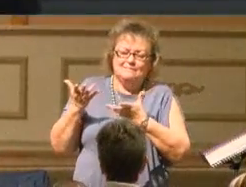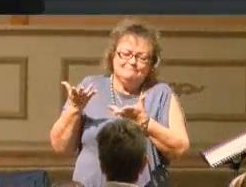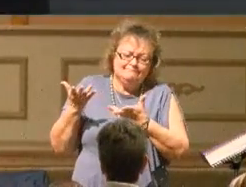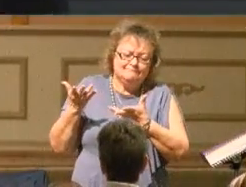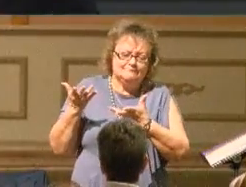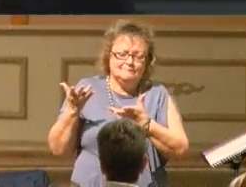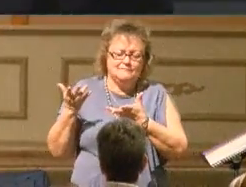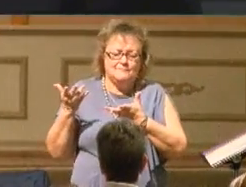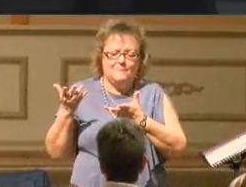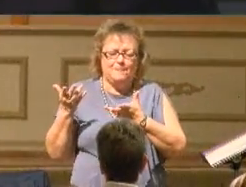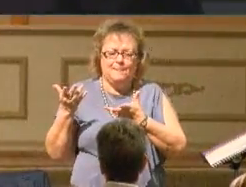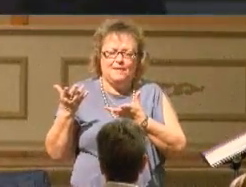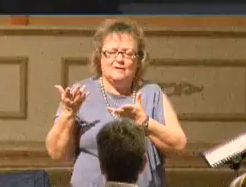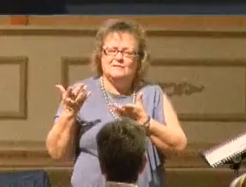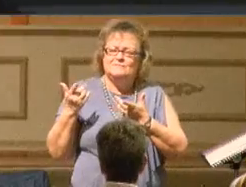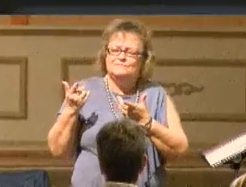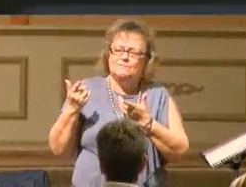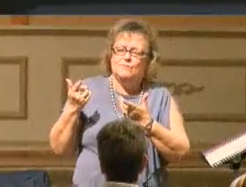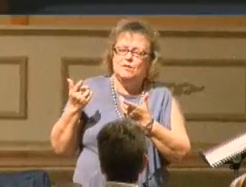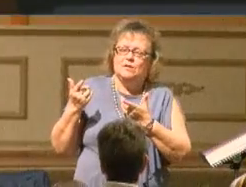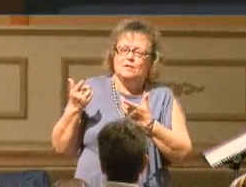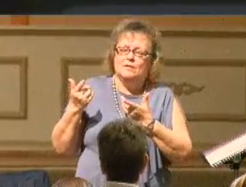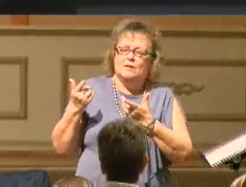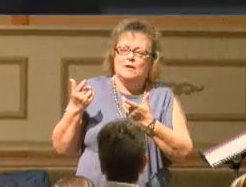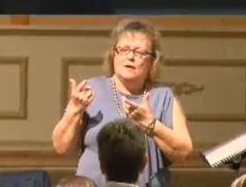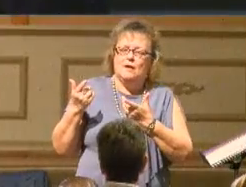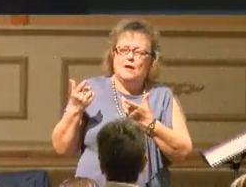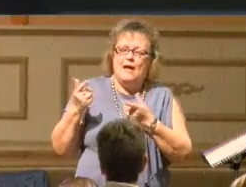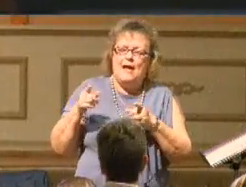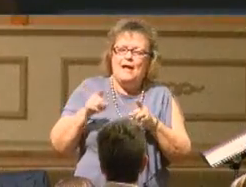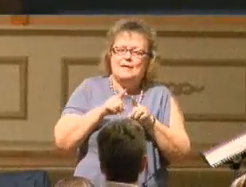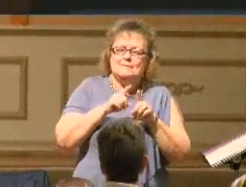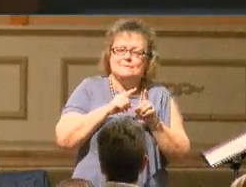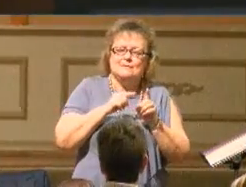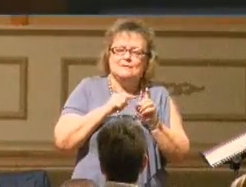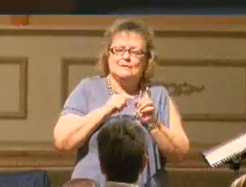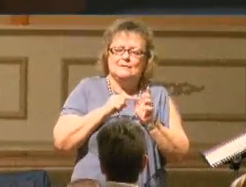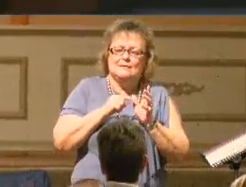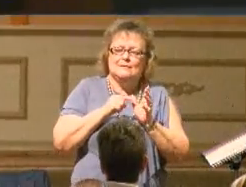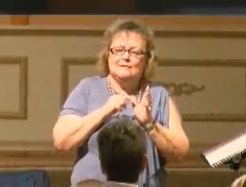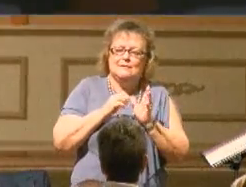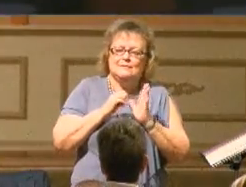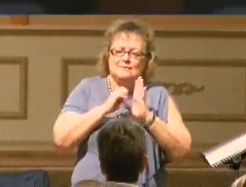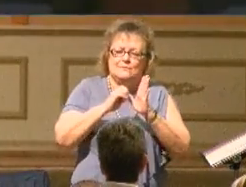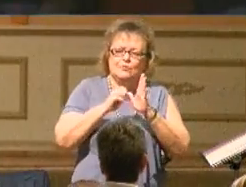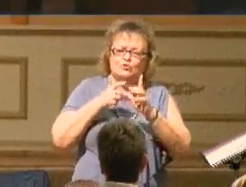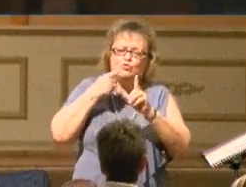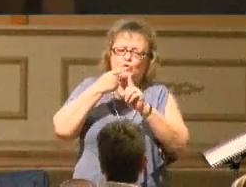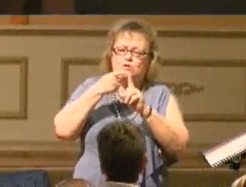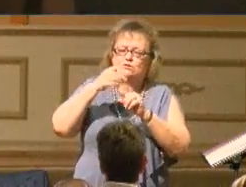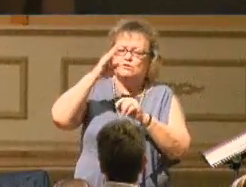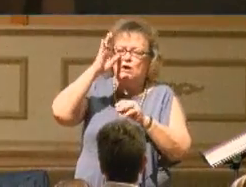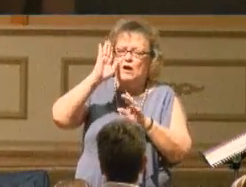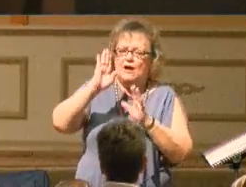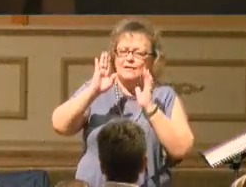this? Would you just simply, as an expression towards God,